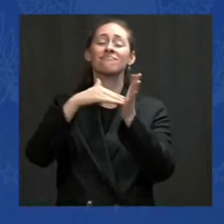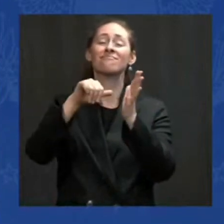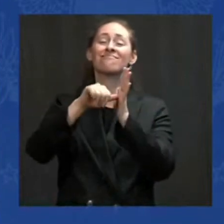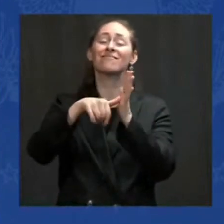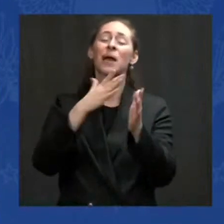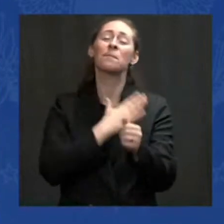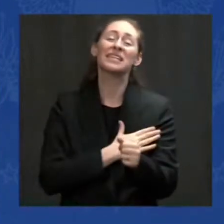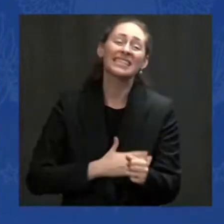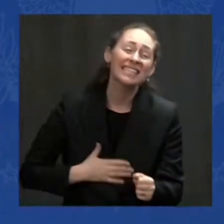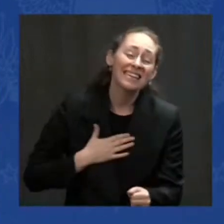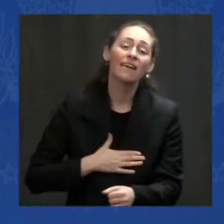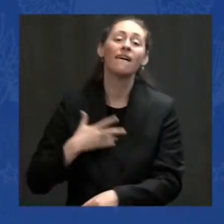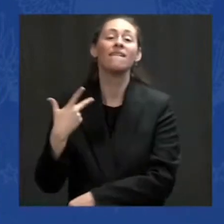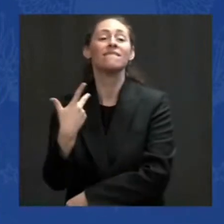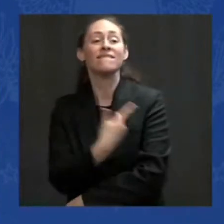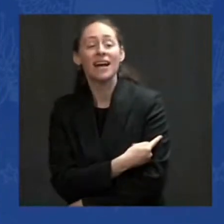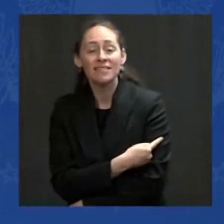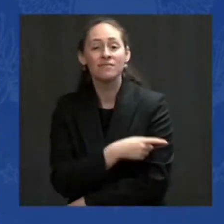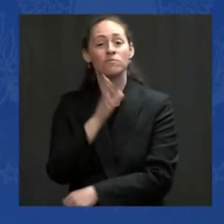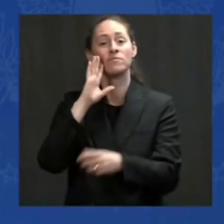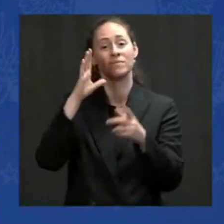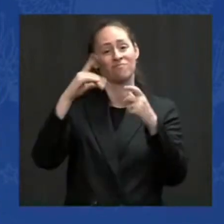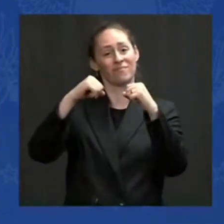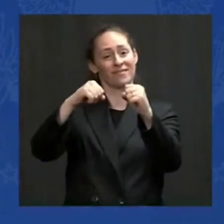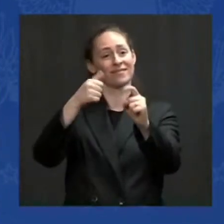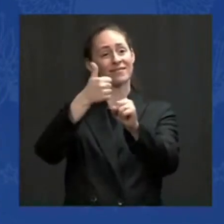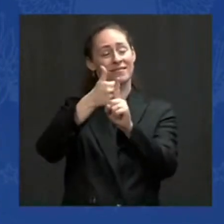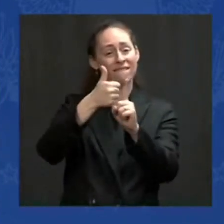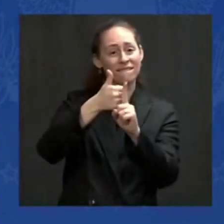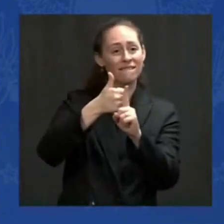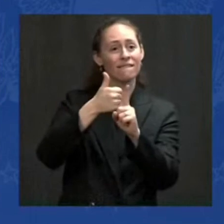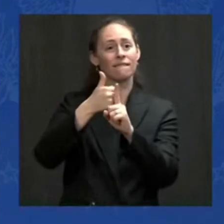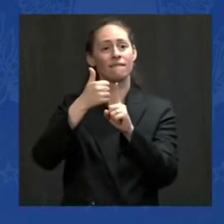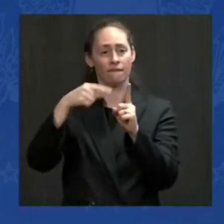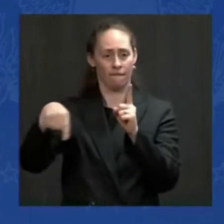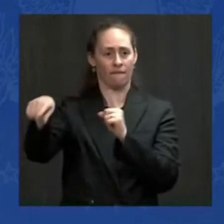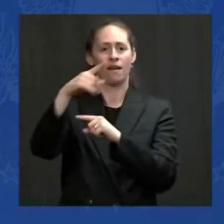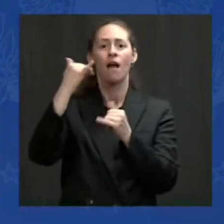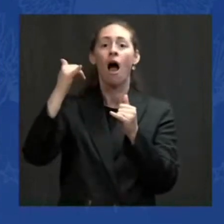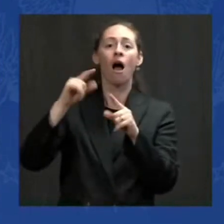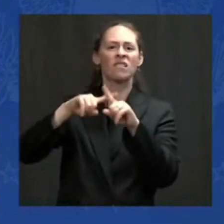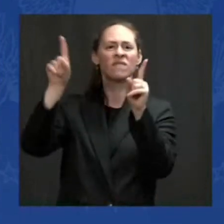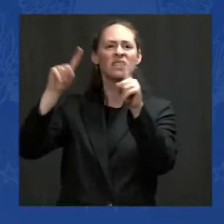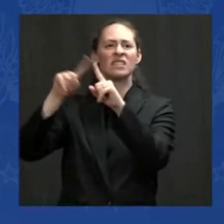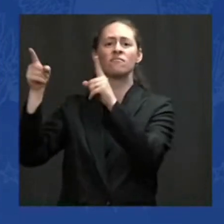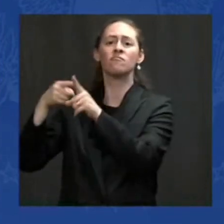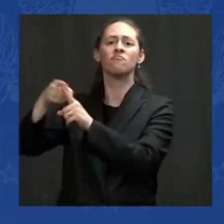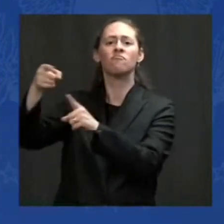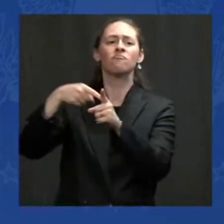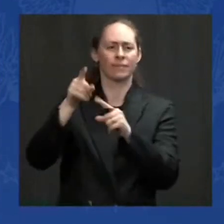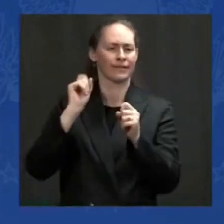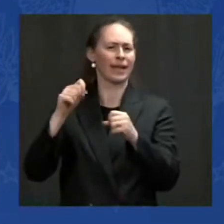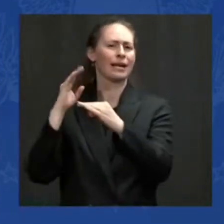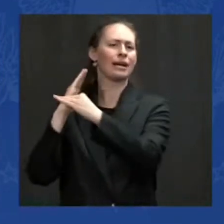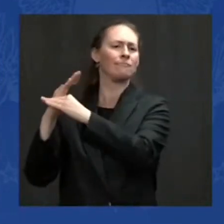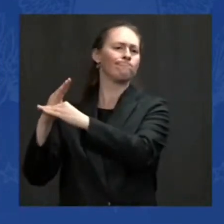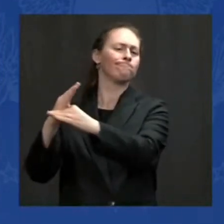will protect you against the surging of the Delta variant. Let me now hand it over to Dr.